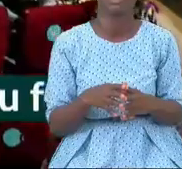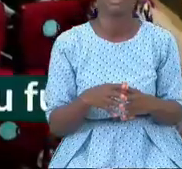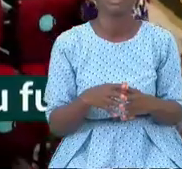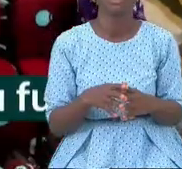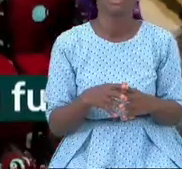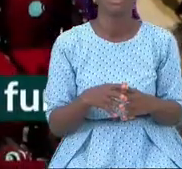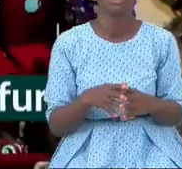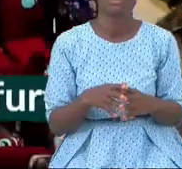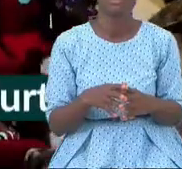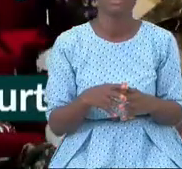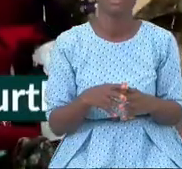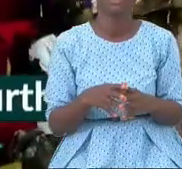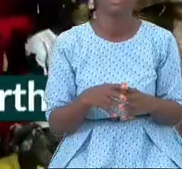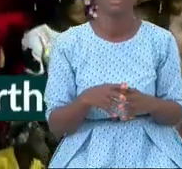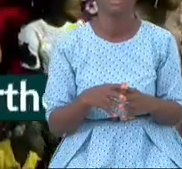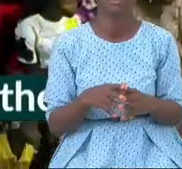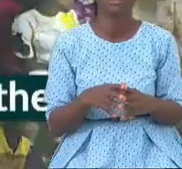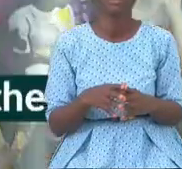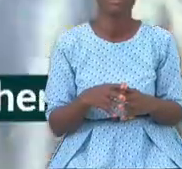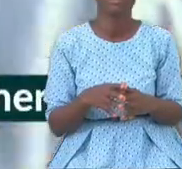That double dose is yours tonight.